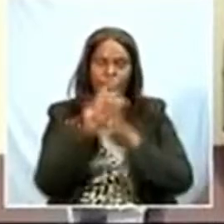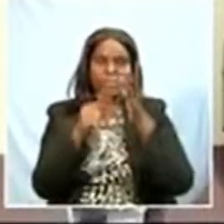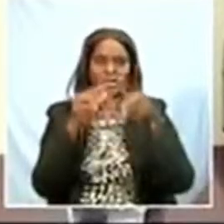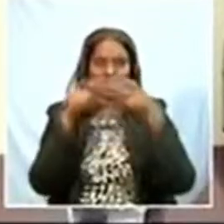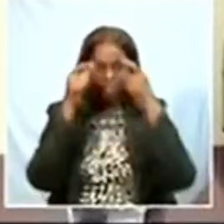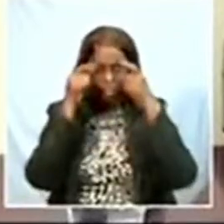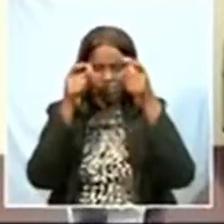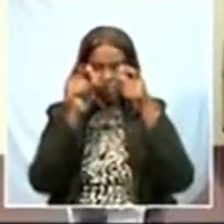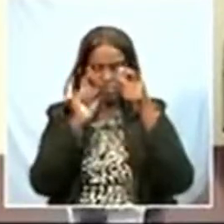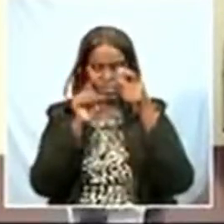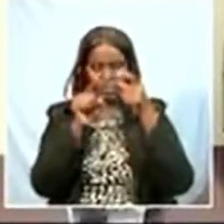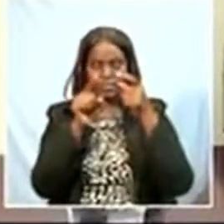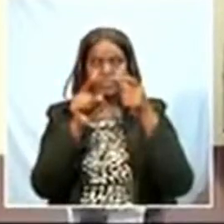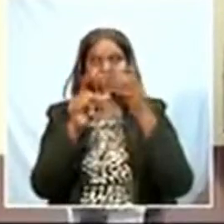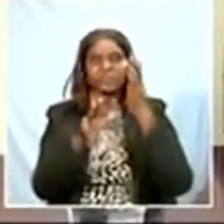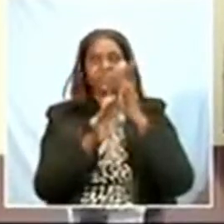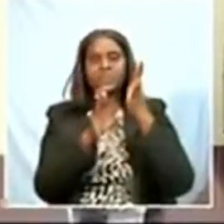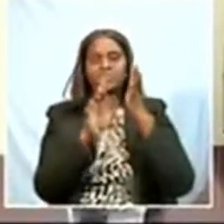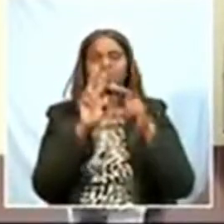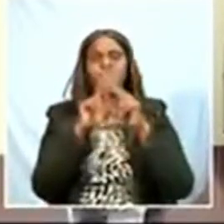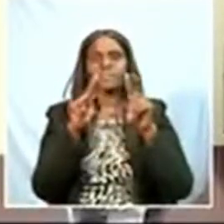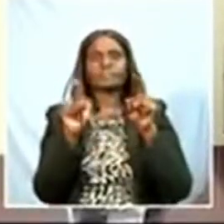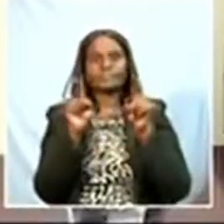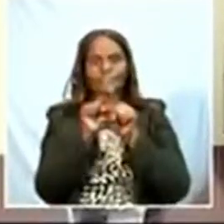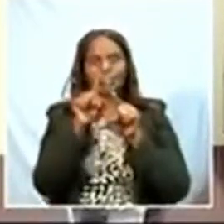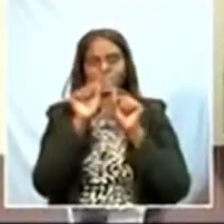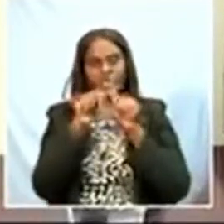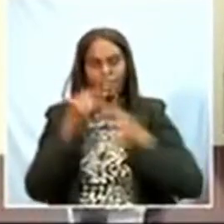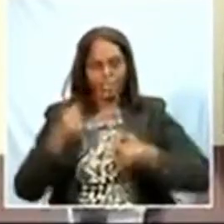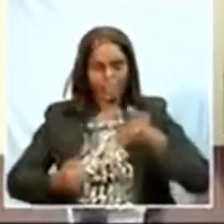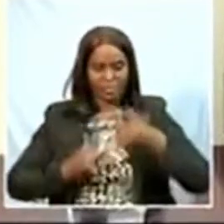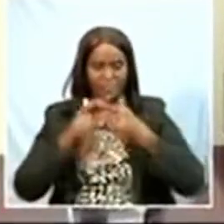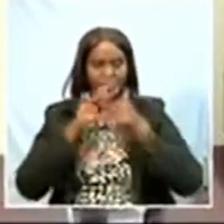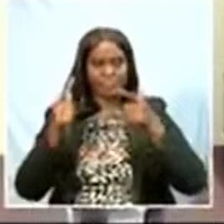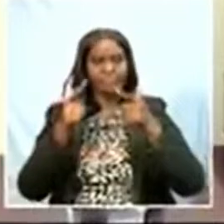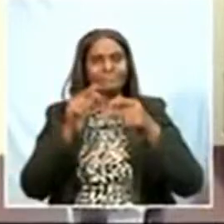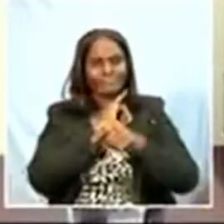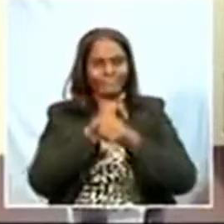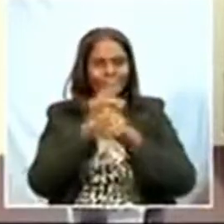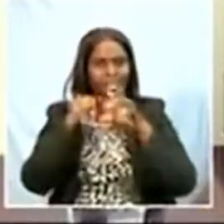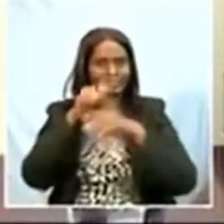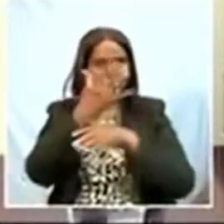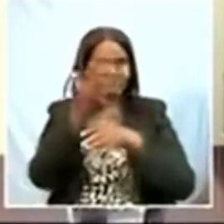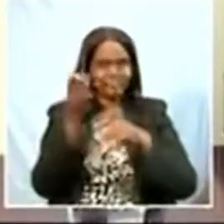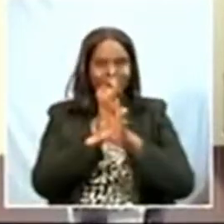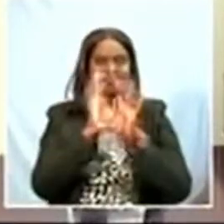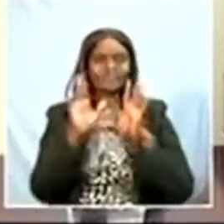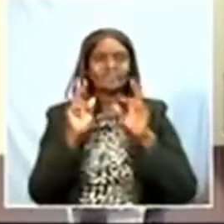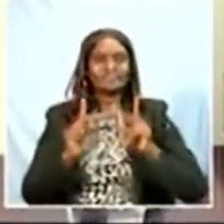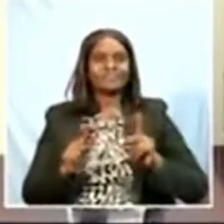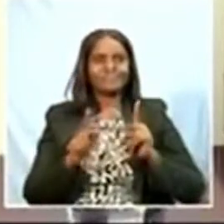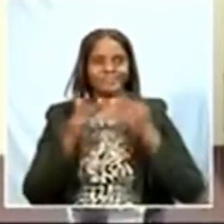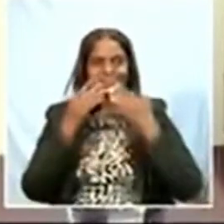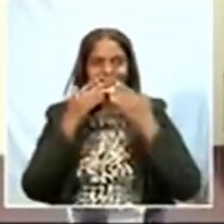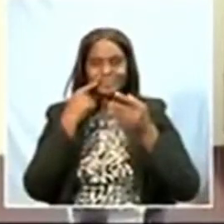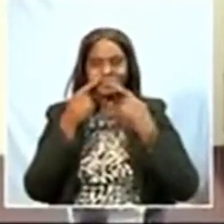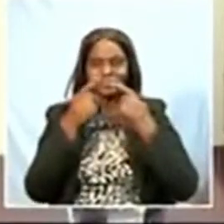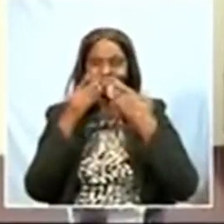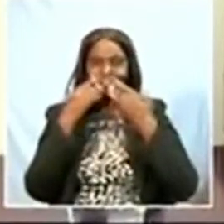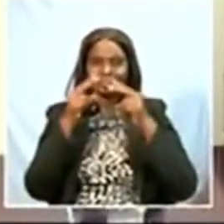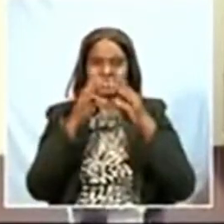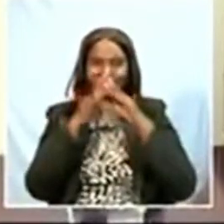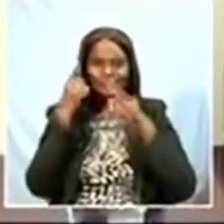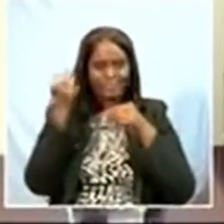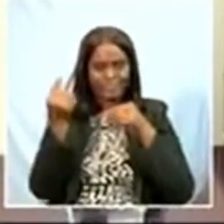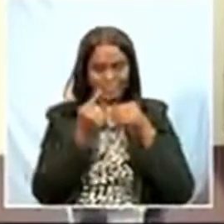on you by the Vice Chair, so that you can enjoy the greater immunity that you have out there as a Zambian citizen. With that being said, thank you so much for